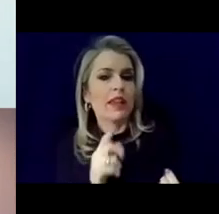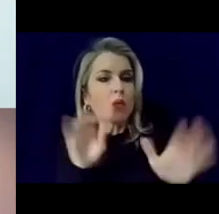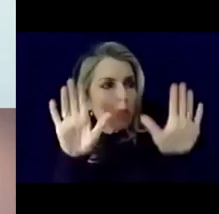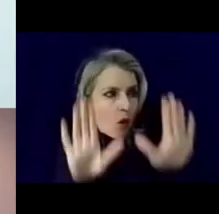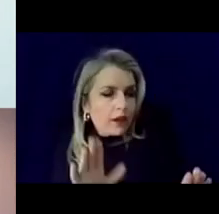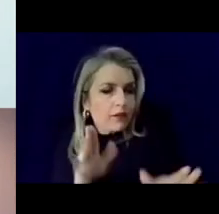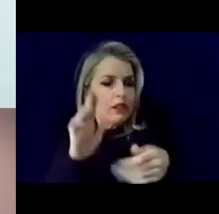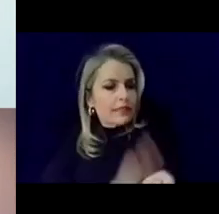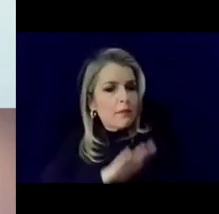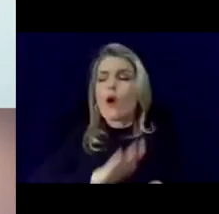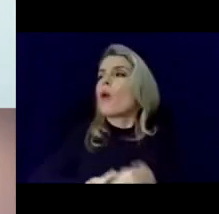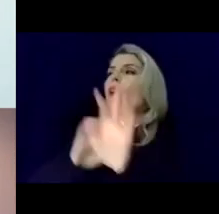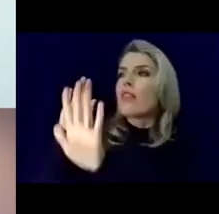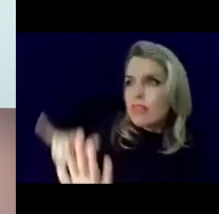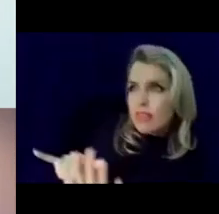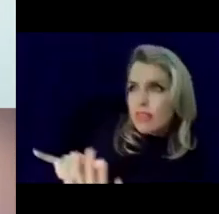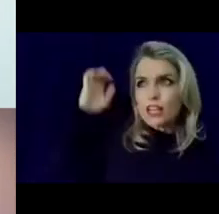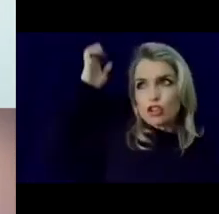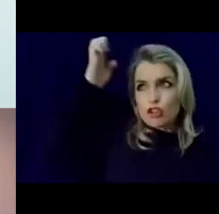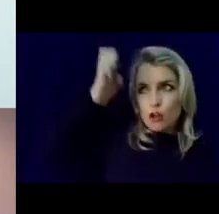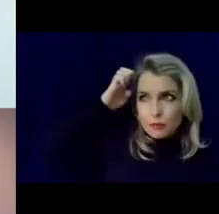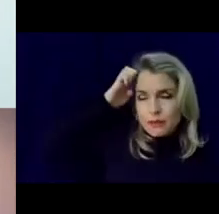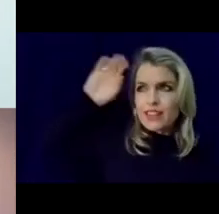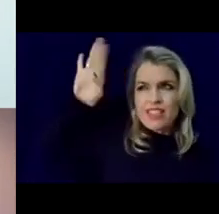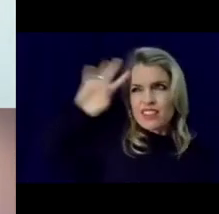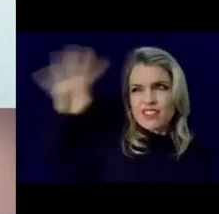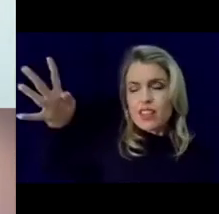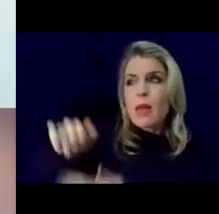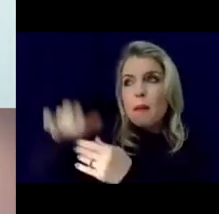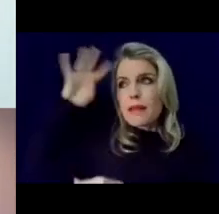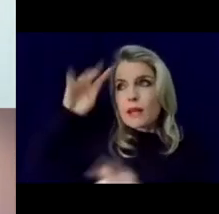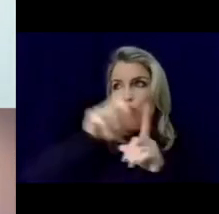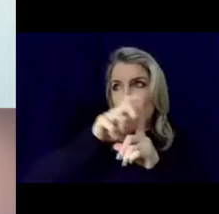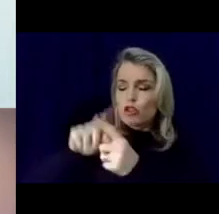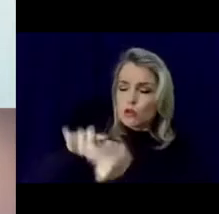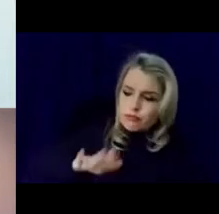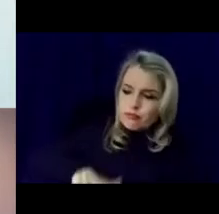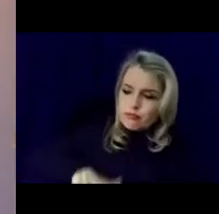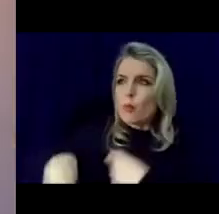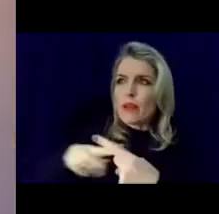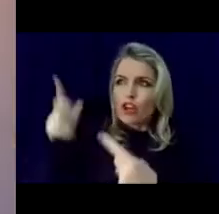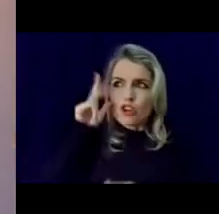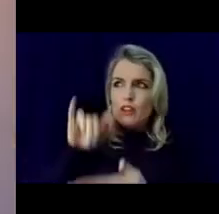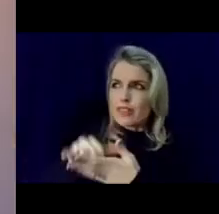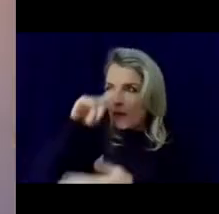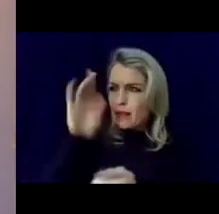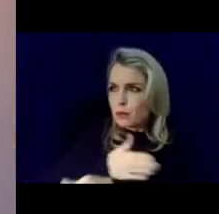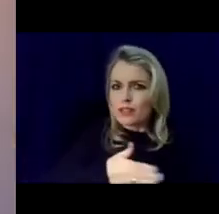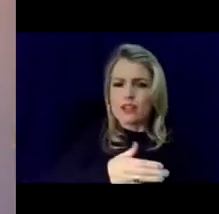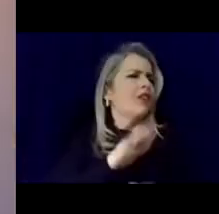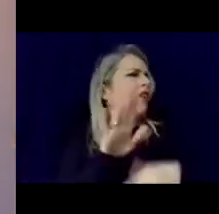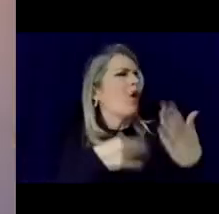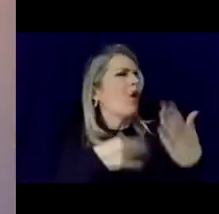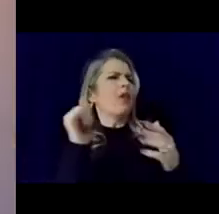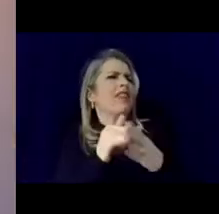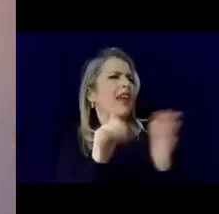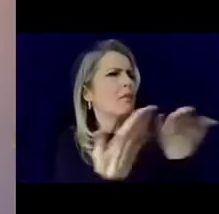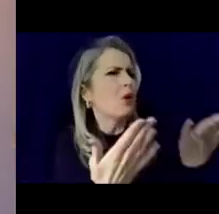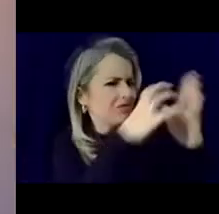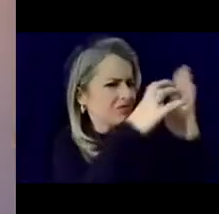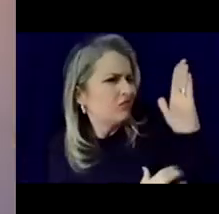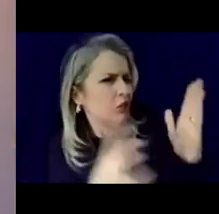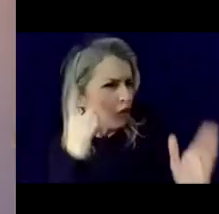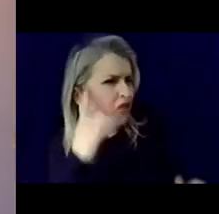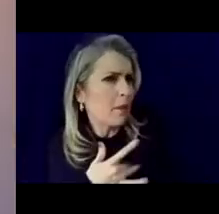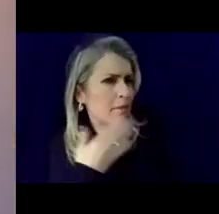is a European invention. They made up words for syncopation and polyrhythm when they heard Black music. All that textbook shit make you feel bad about biting